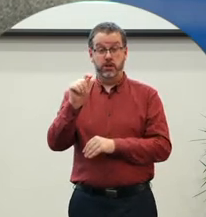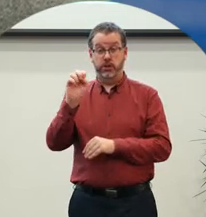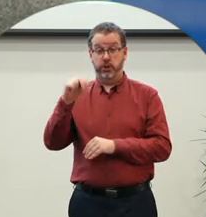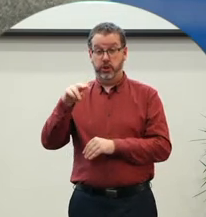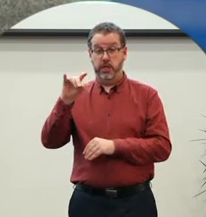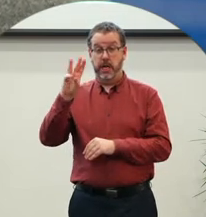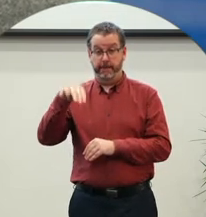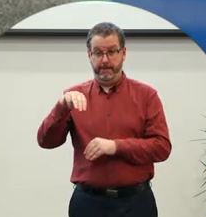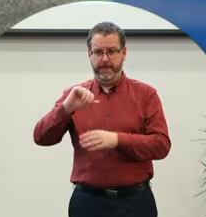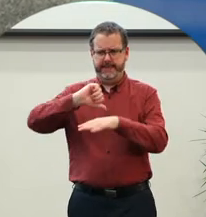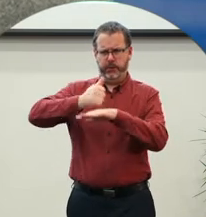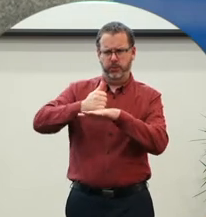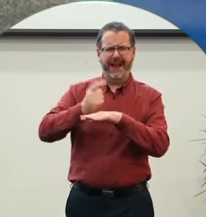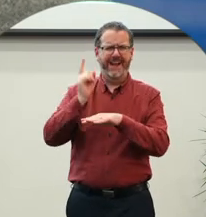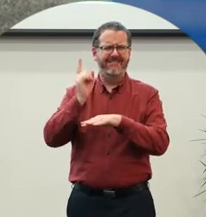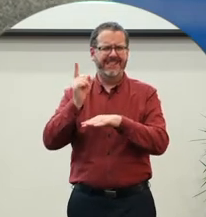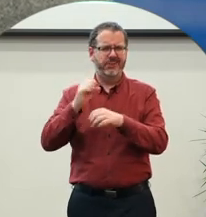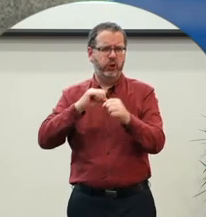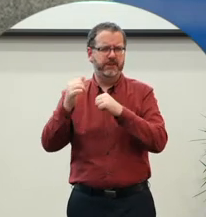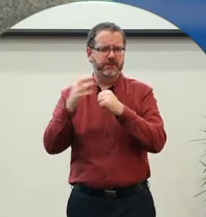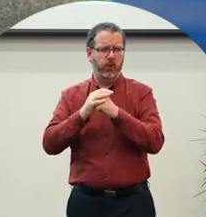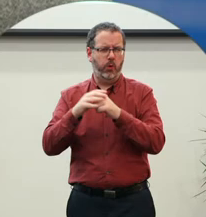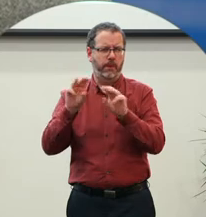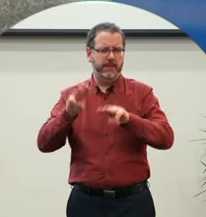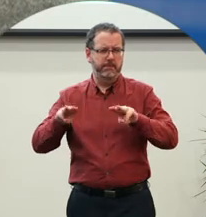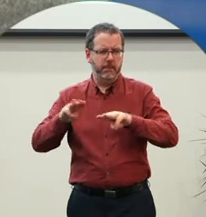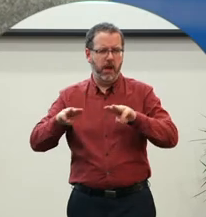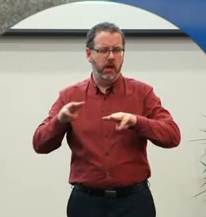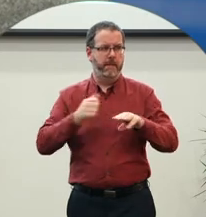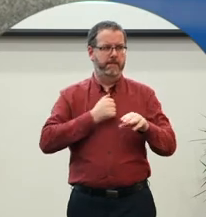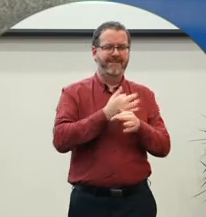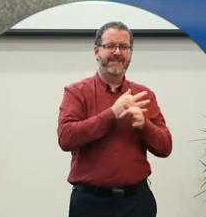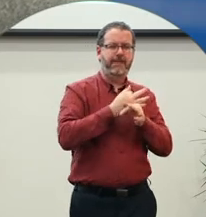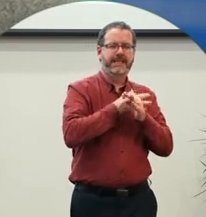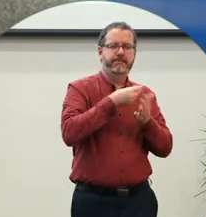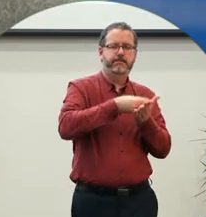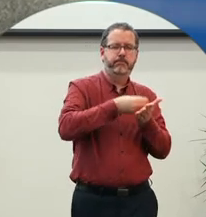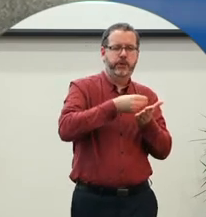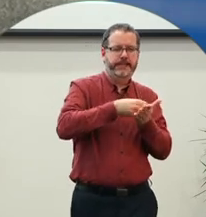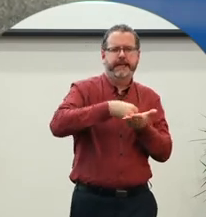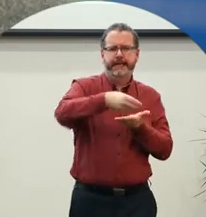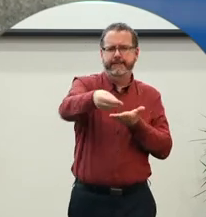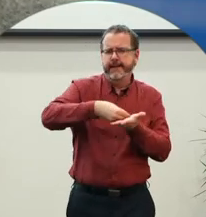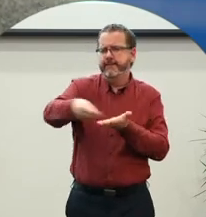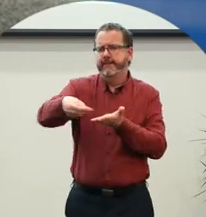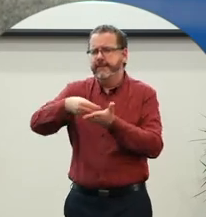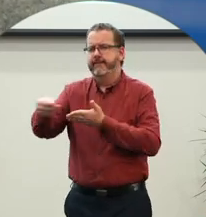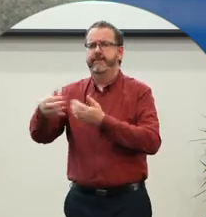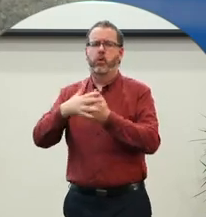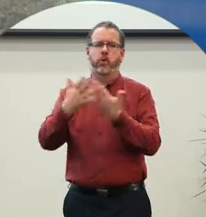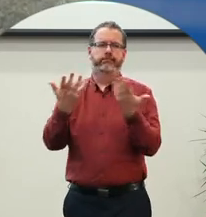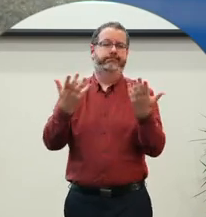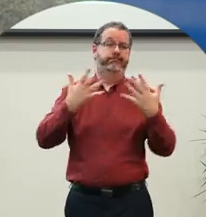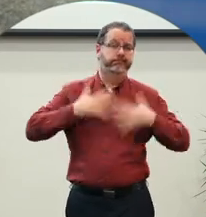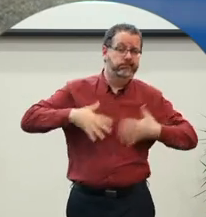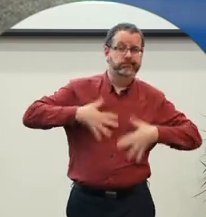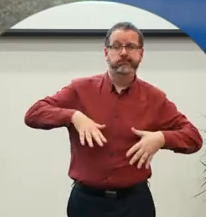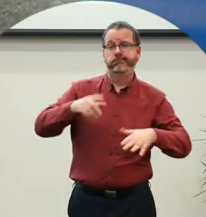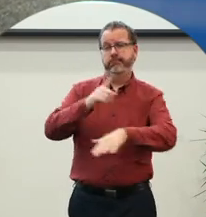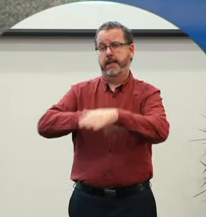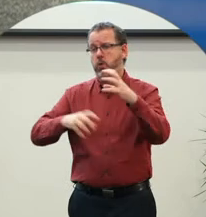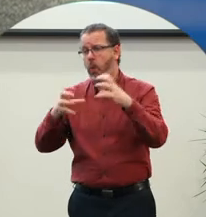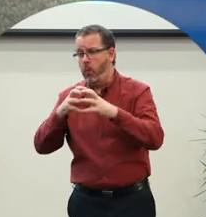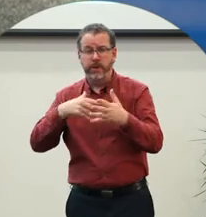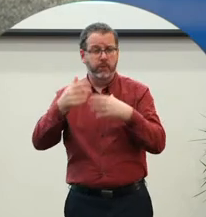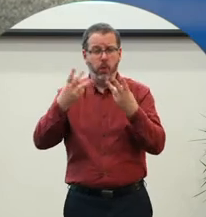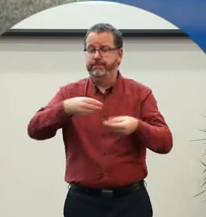them advice, and then using her family fortune to give to the poor for, you know, clothes, coal, whatever they wanted. Then